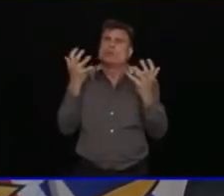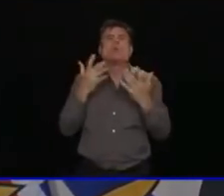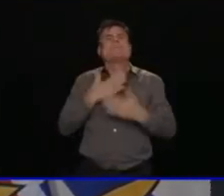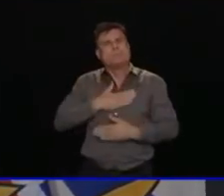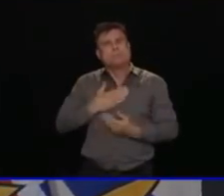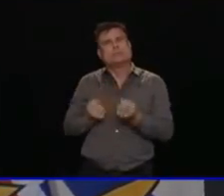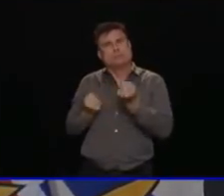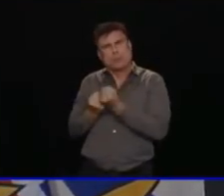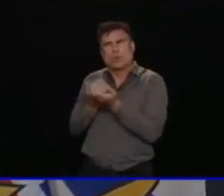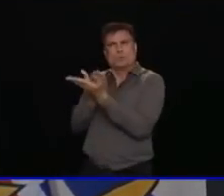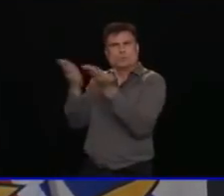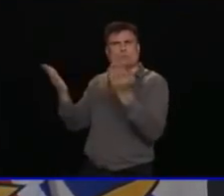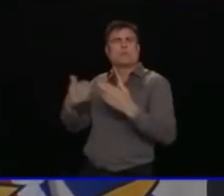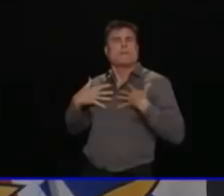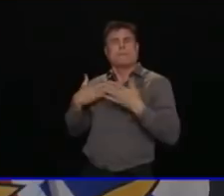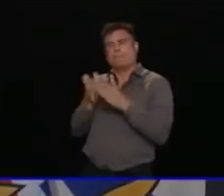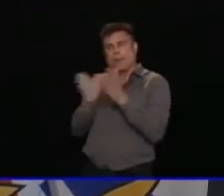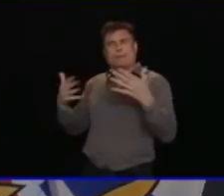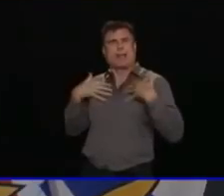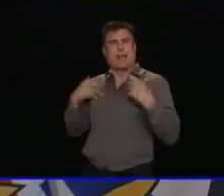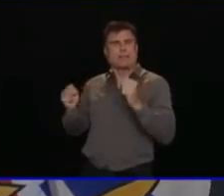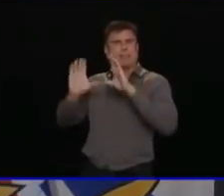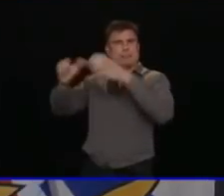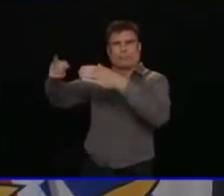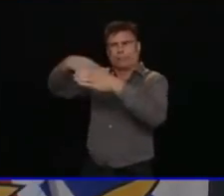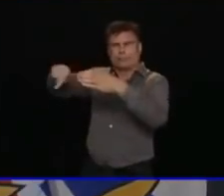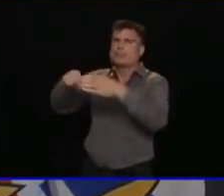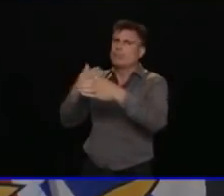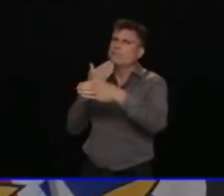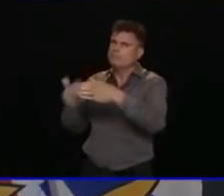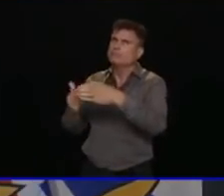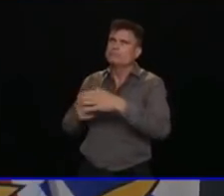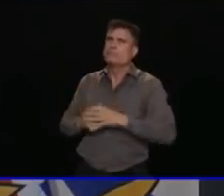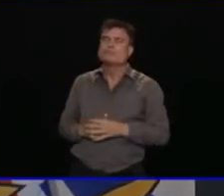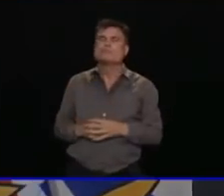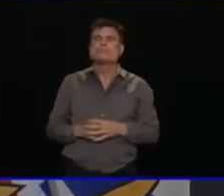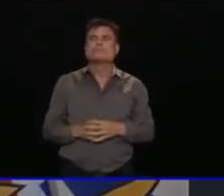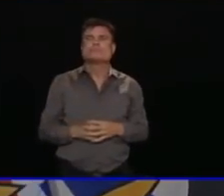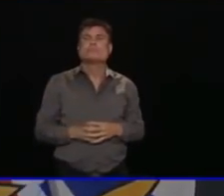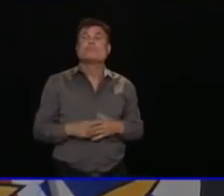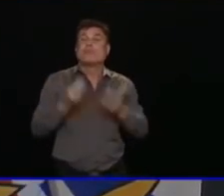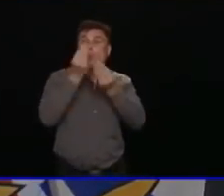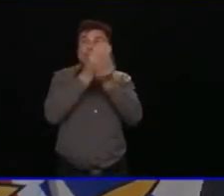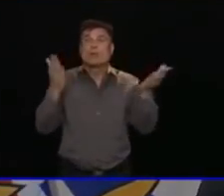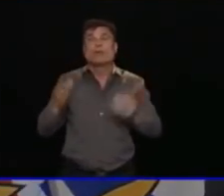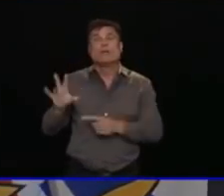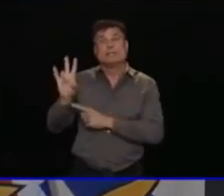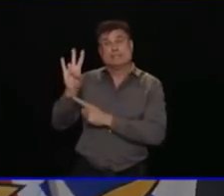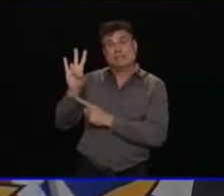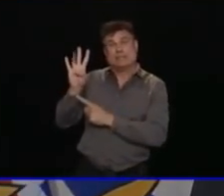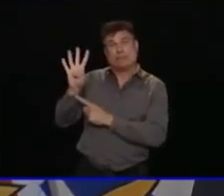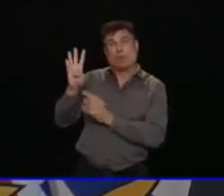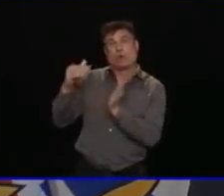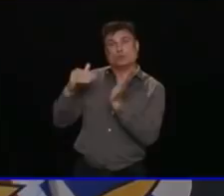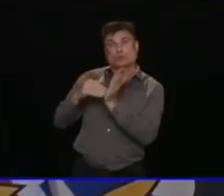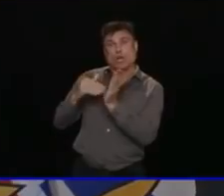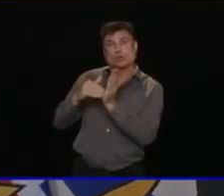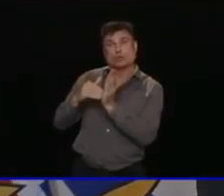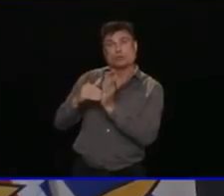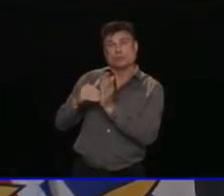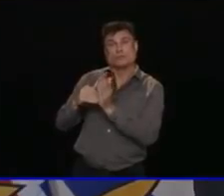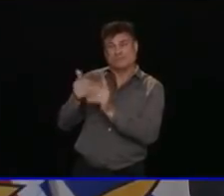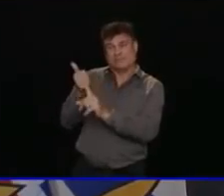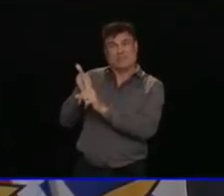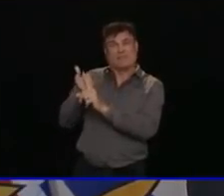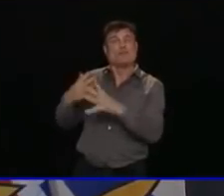returning registrants amongst doctors, 74, and 2,122 in nursing. That goes from